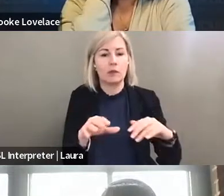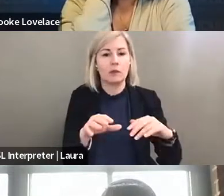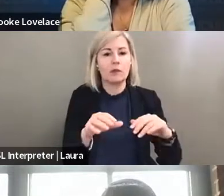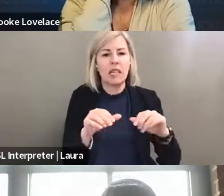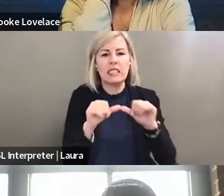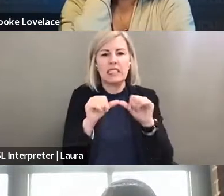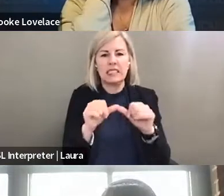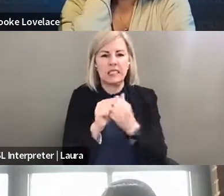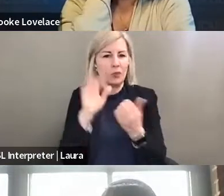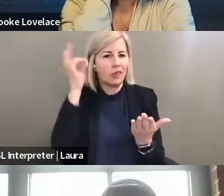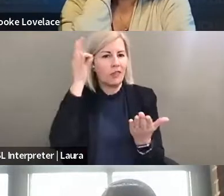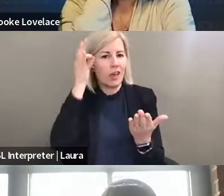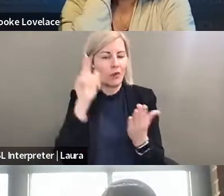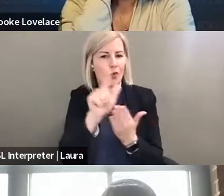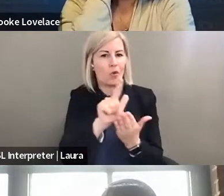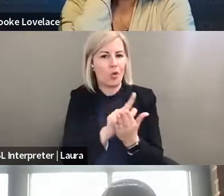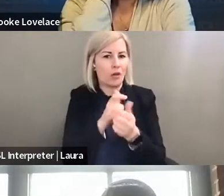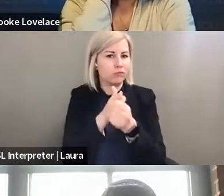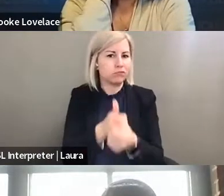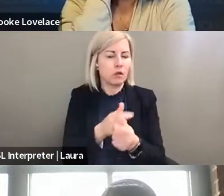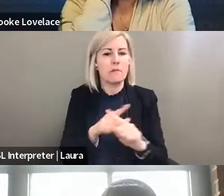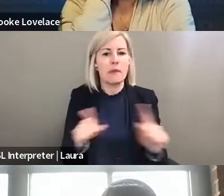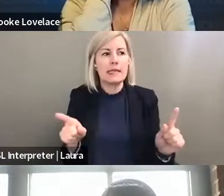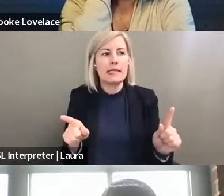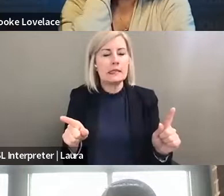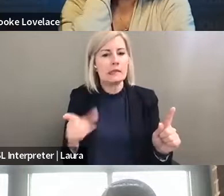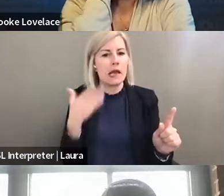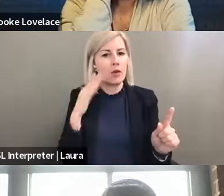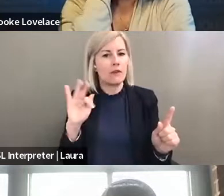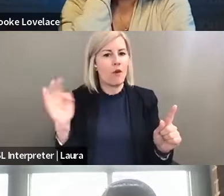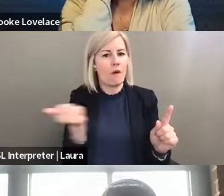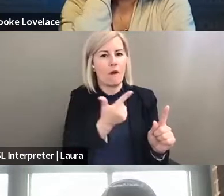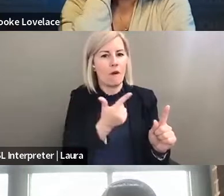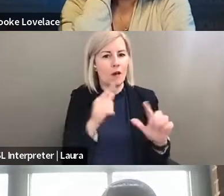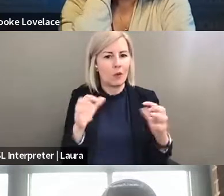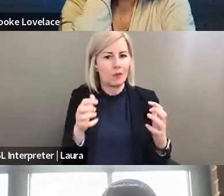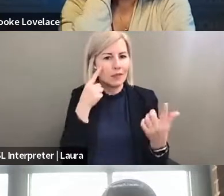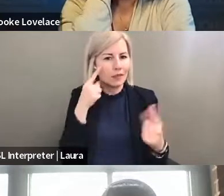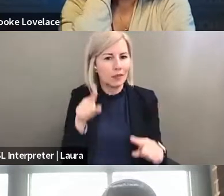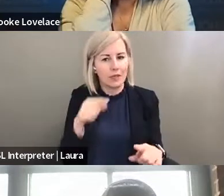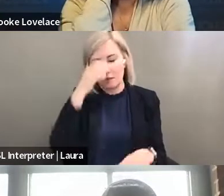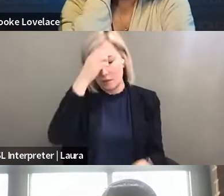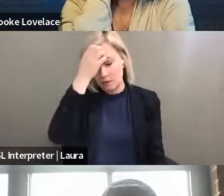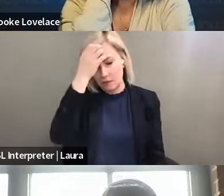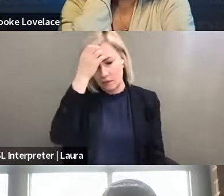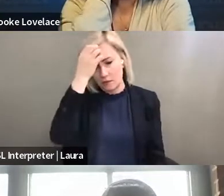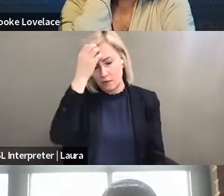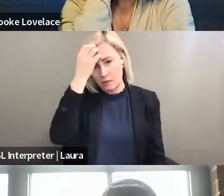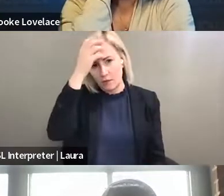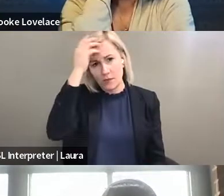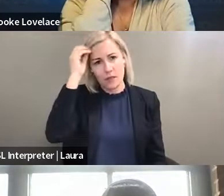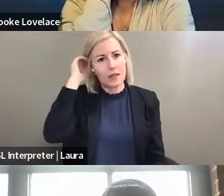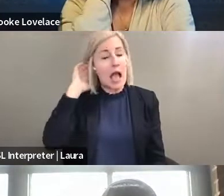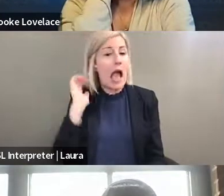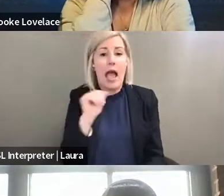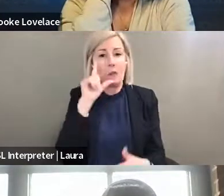with federal law. Although I don't know that all groups agree with that. So I don't really think that something's going to